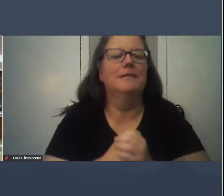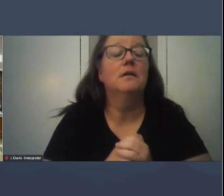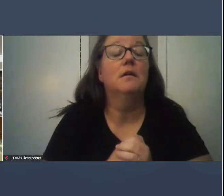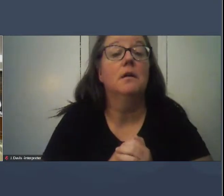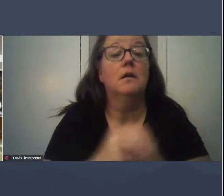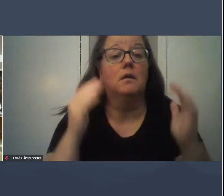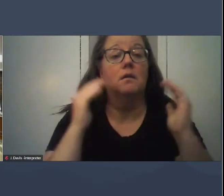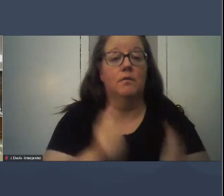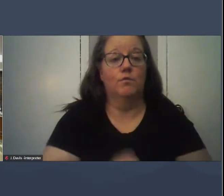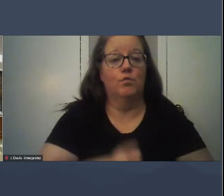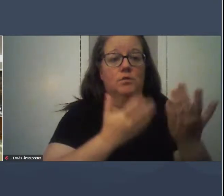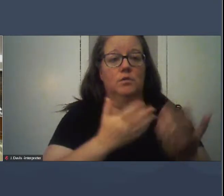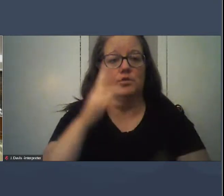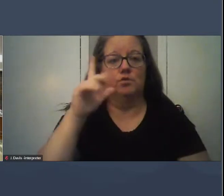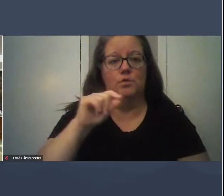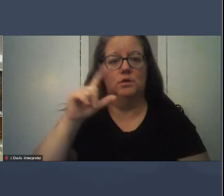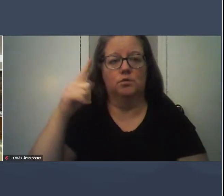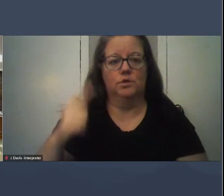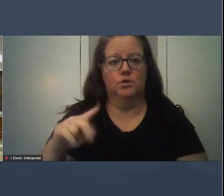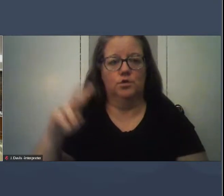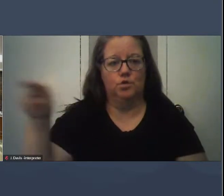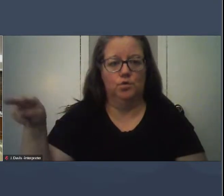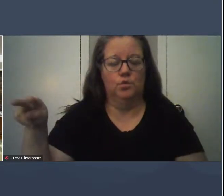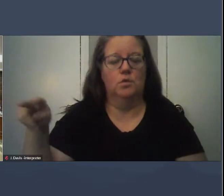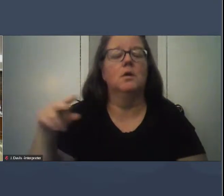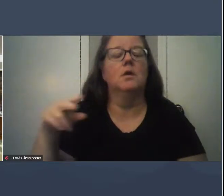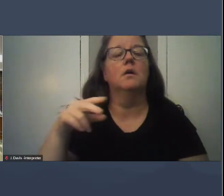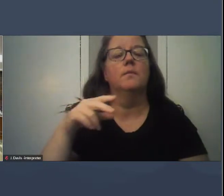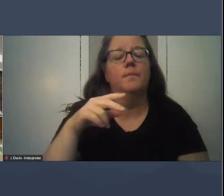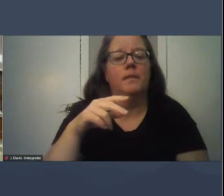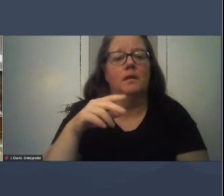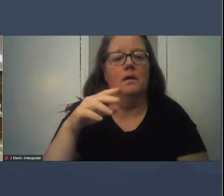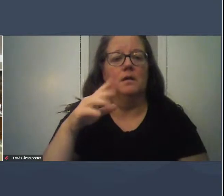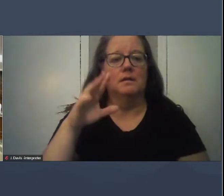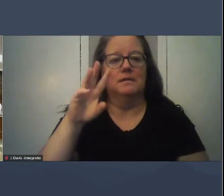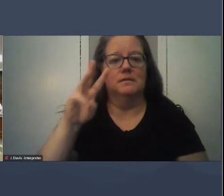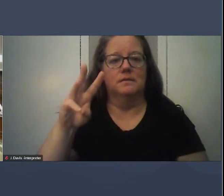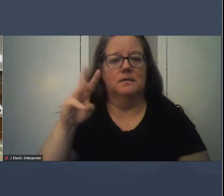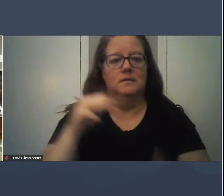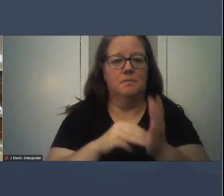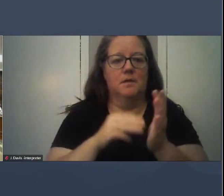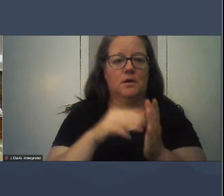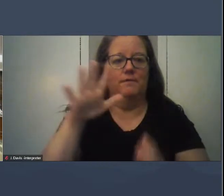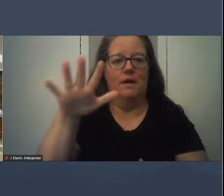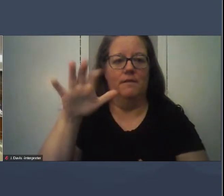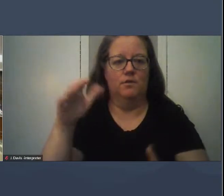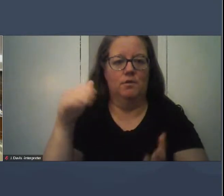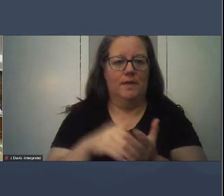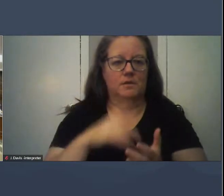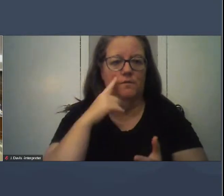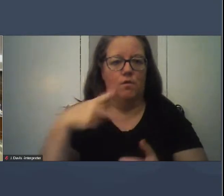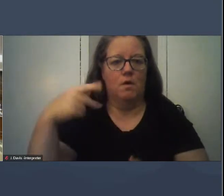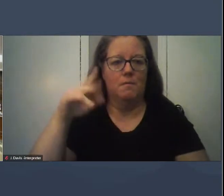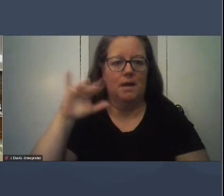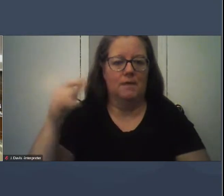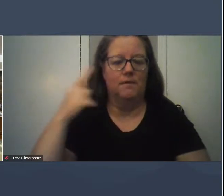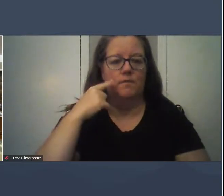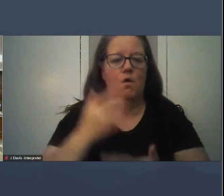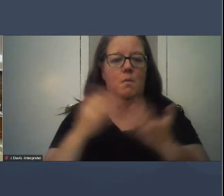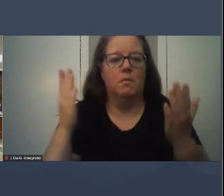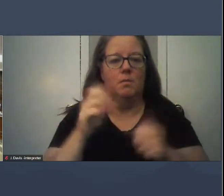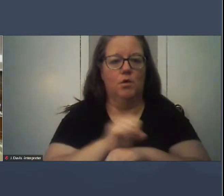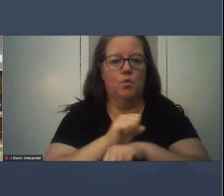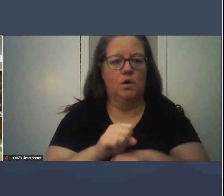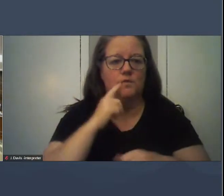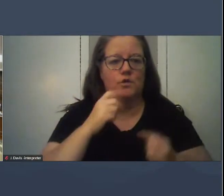resolution for the fiscal year 2022 CIP project PW 22103 in the amount of $6,500,000 for the paving operations performed by Public Works or directly by